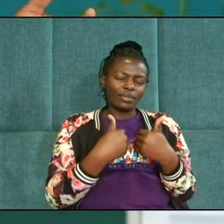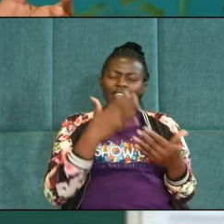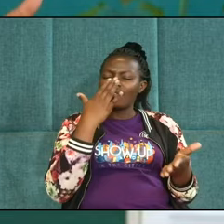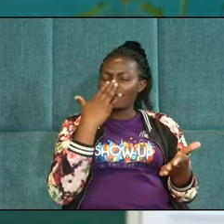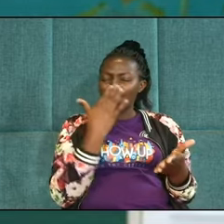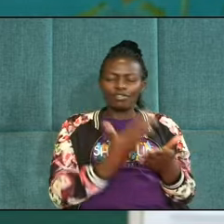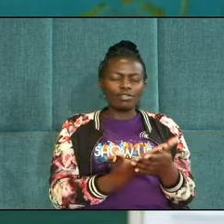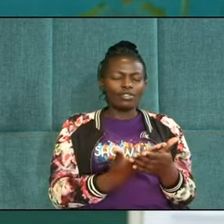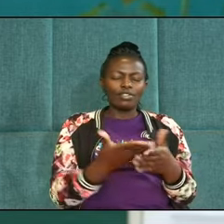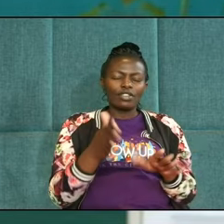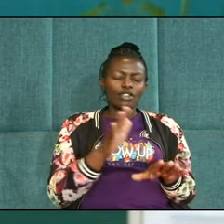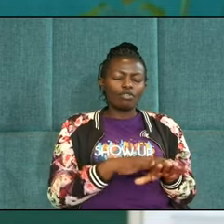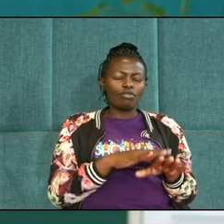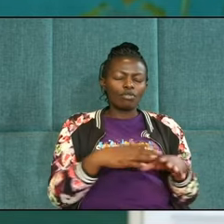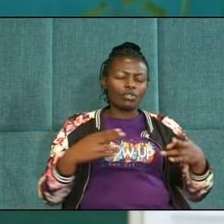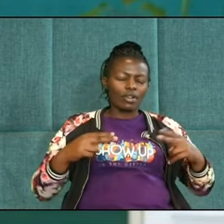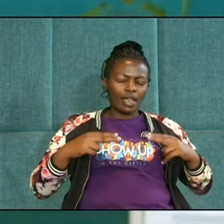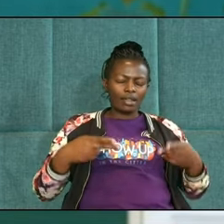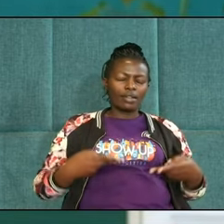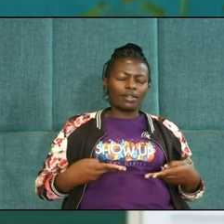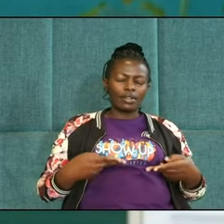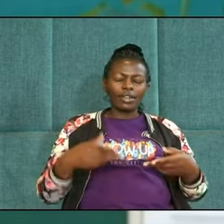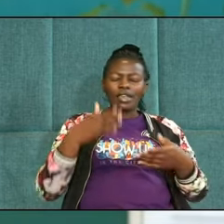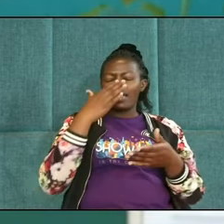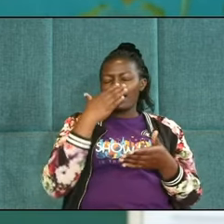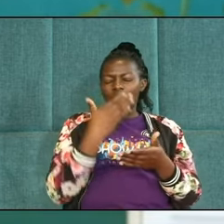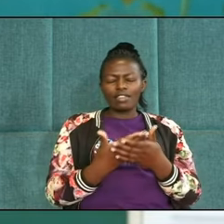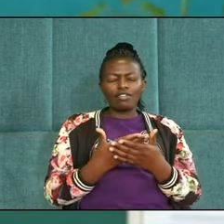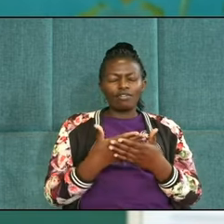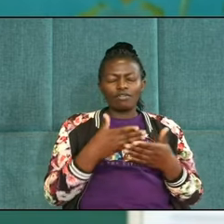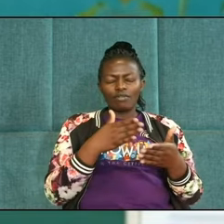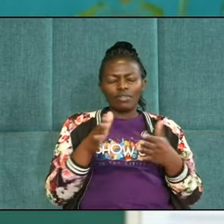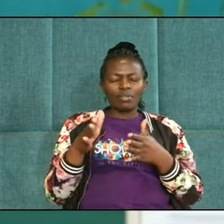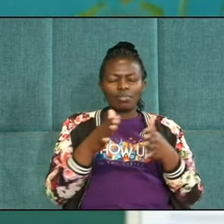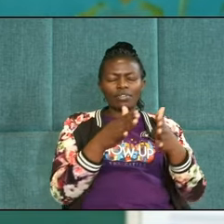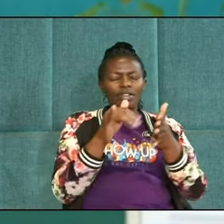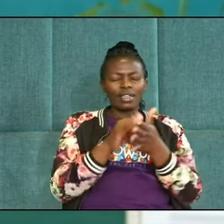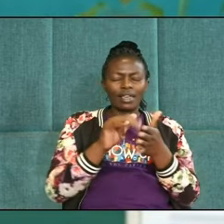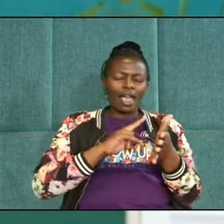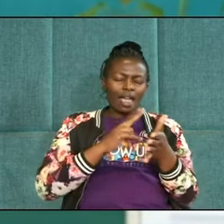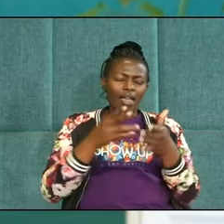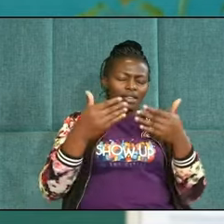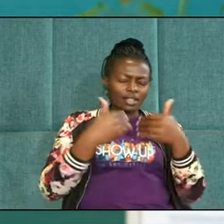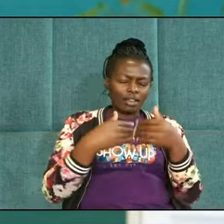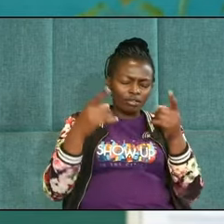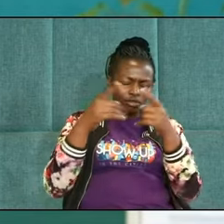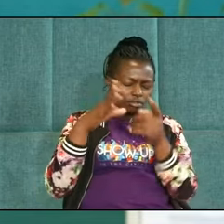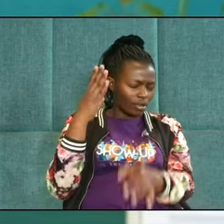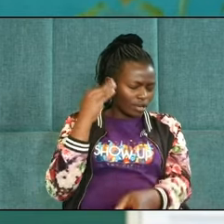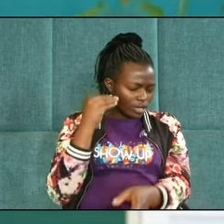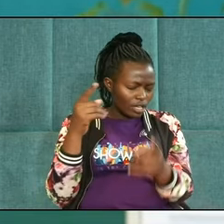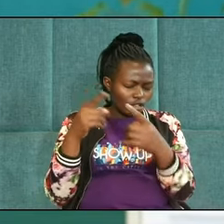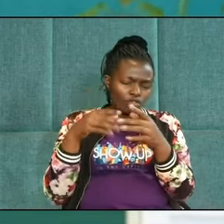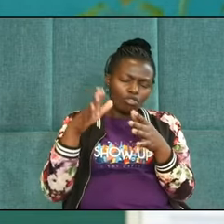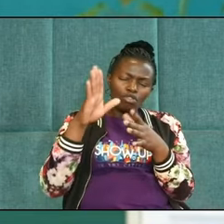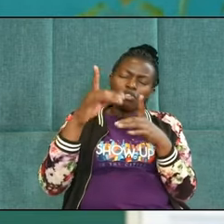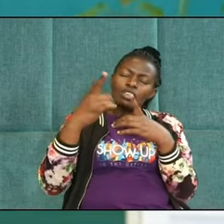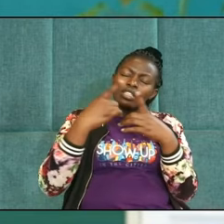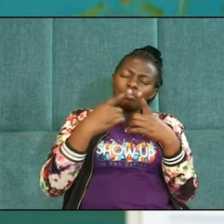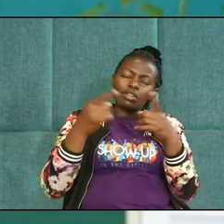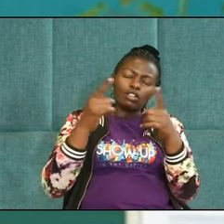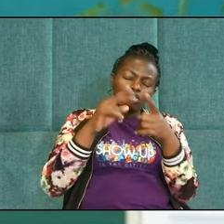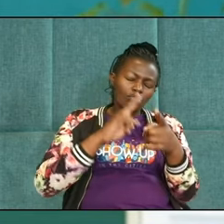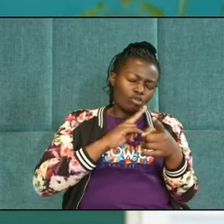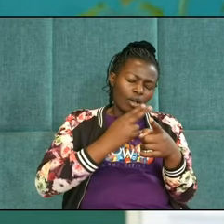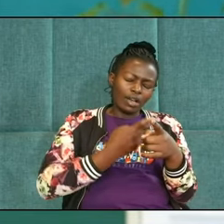Thank you for the good health, the privilege that we have to listen to you speak to us through these feeble lips of